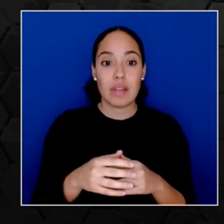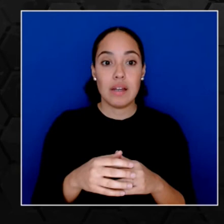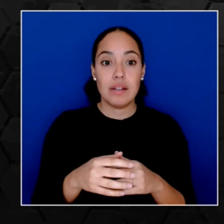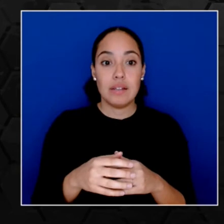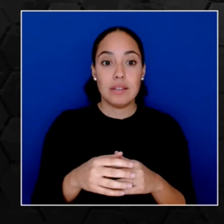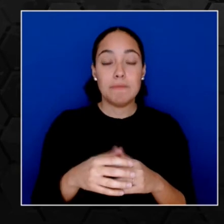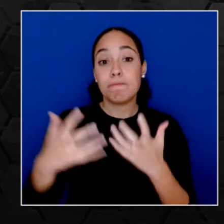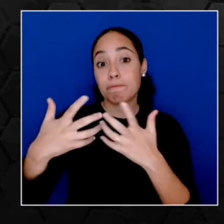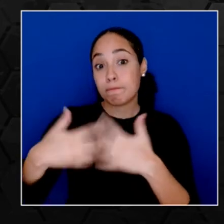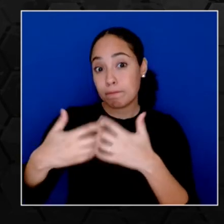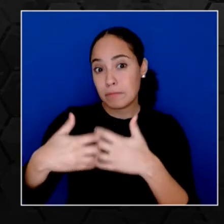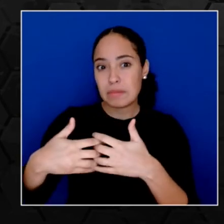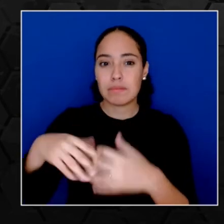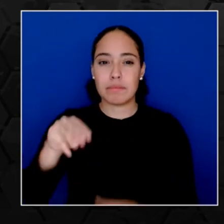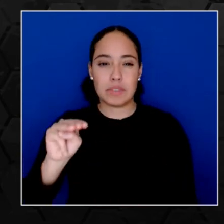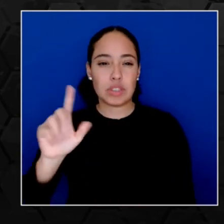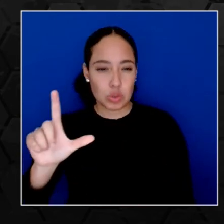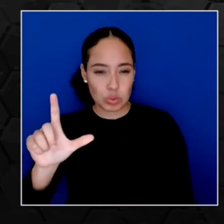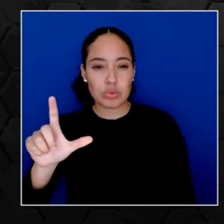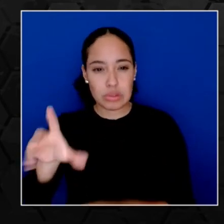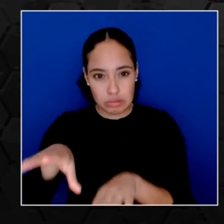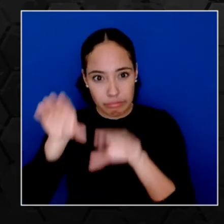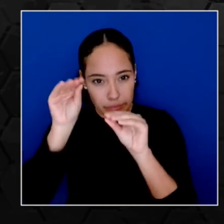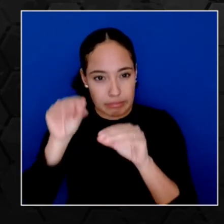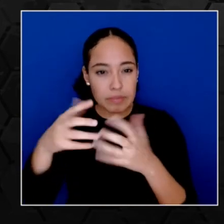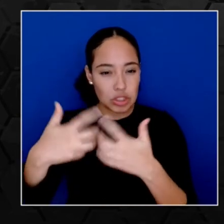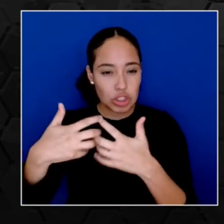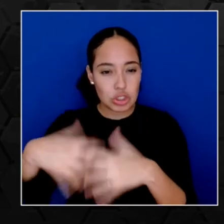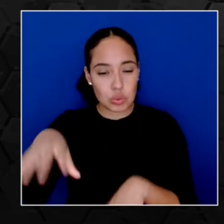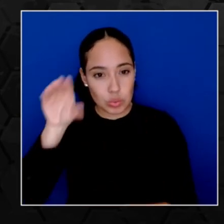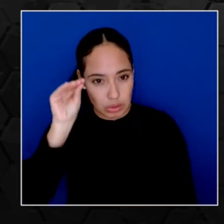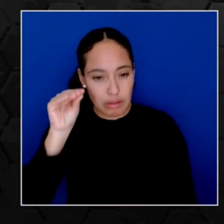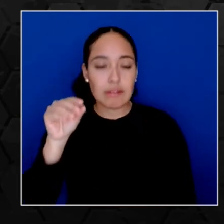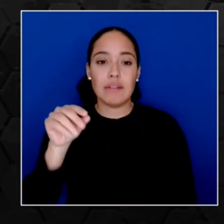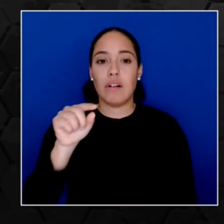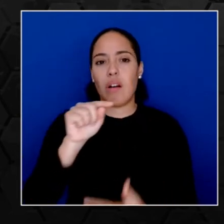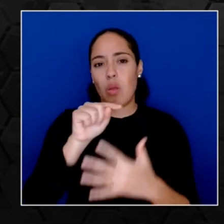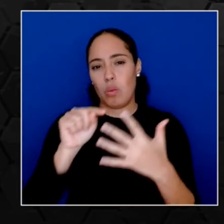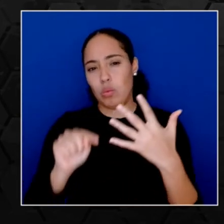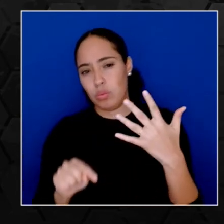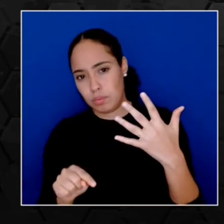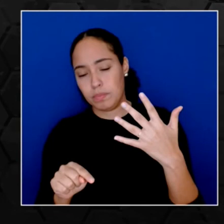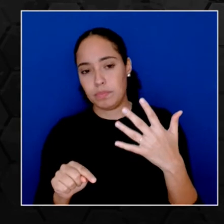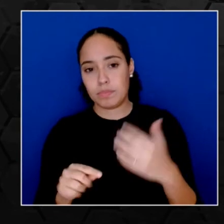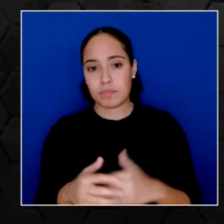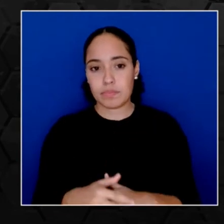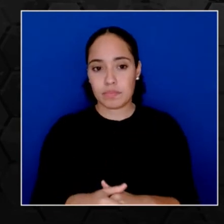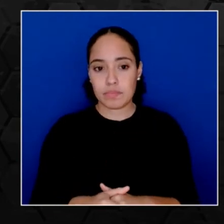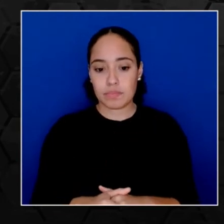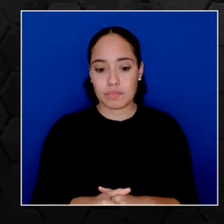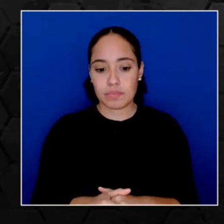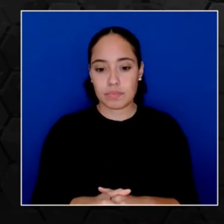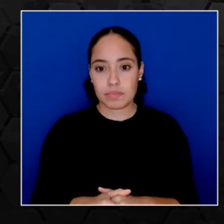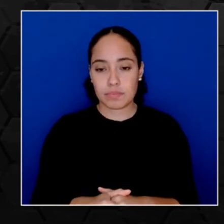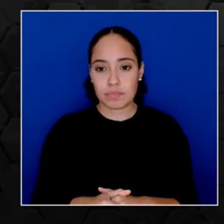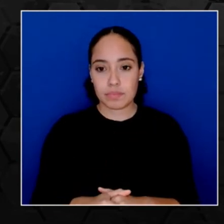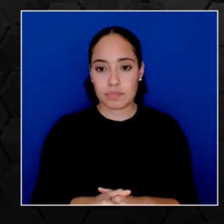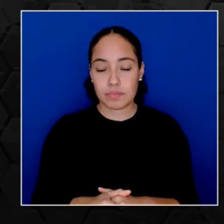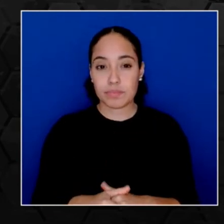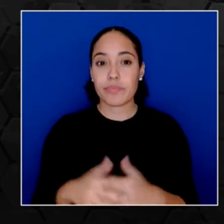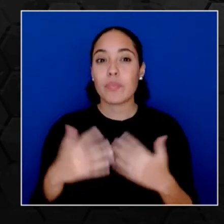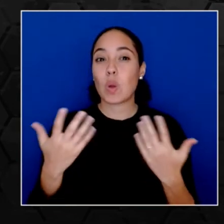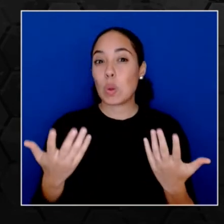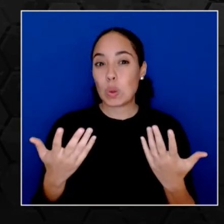algorithms or any other algorithms here. So like when the data is transferred from the